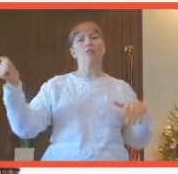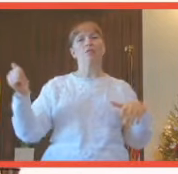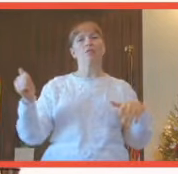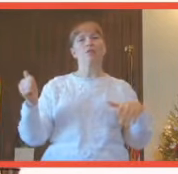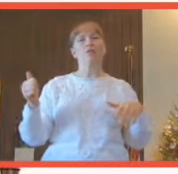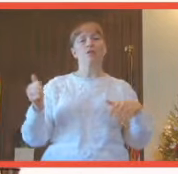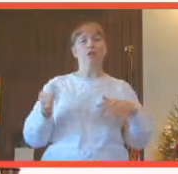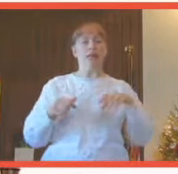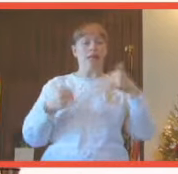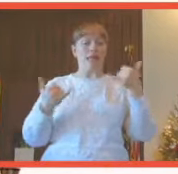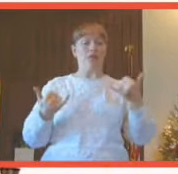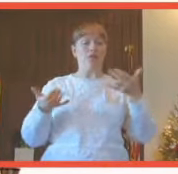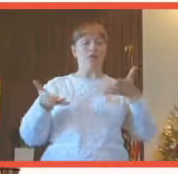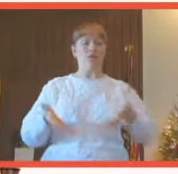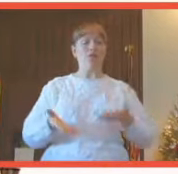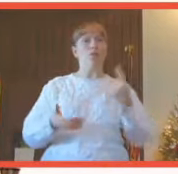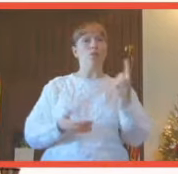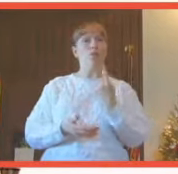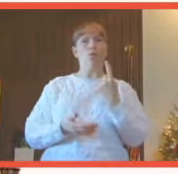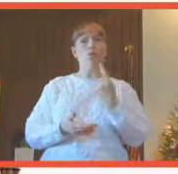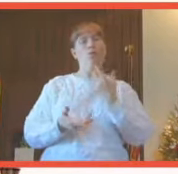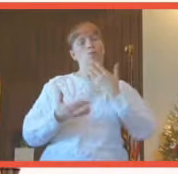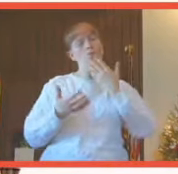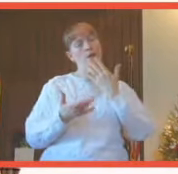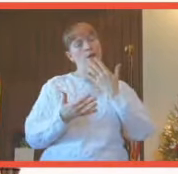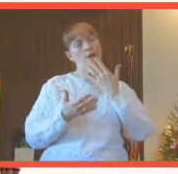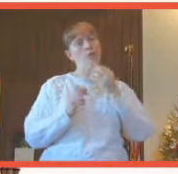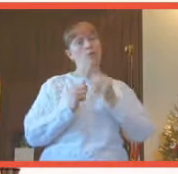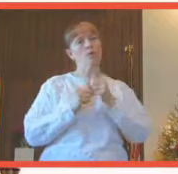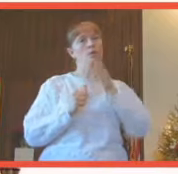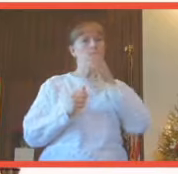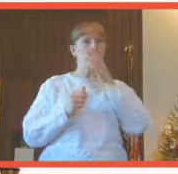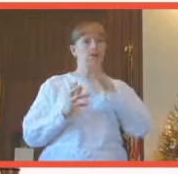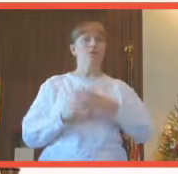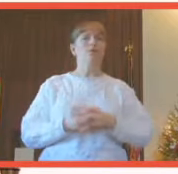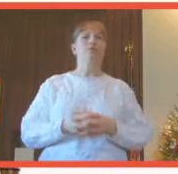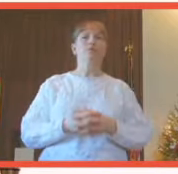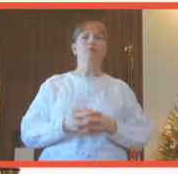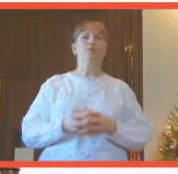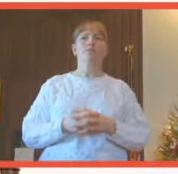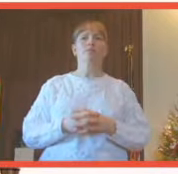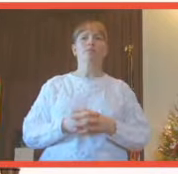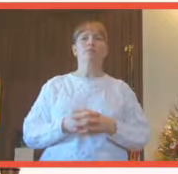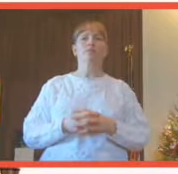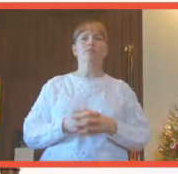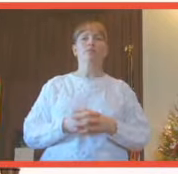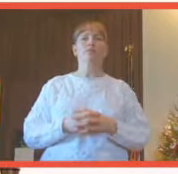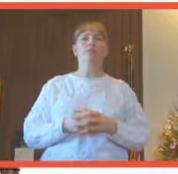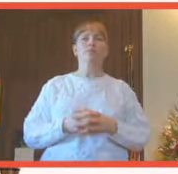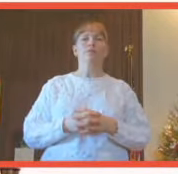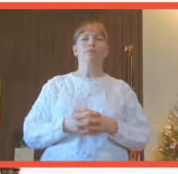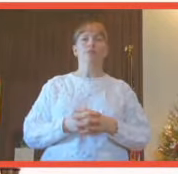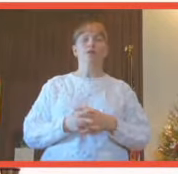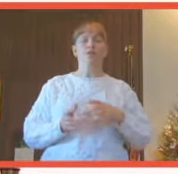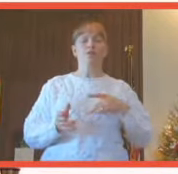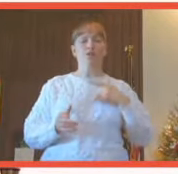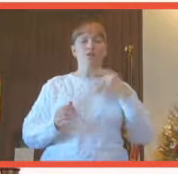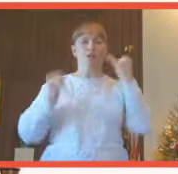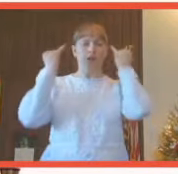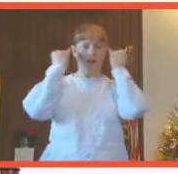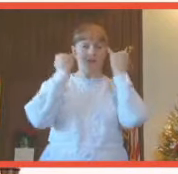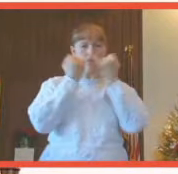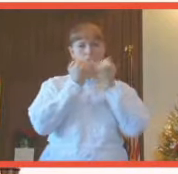there she was, left alone, waiting with her mother. And she felt isolated